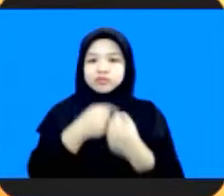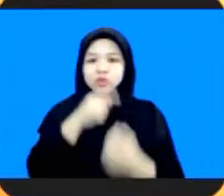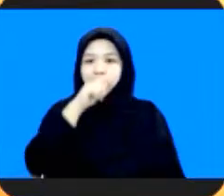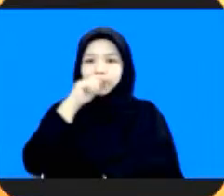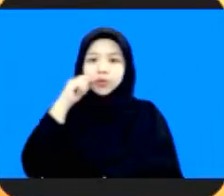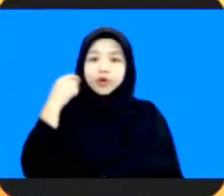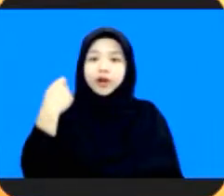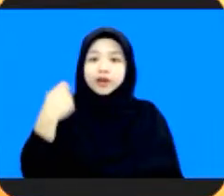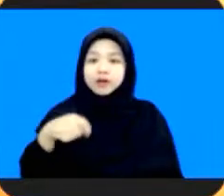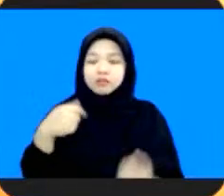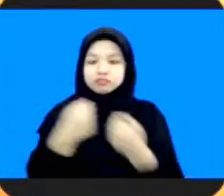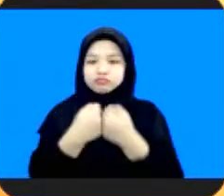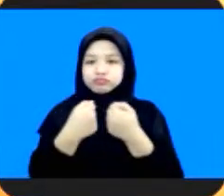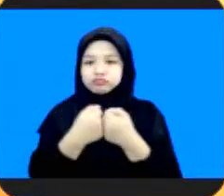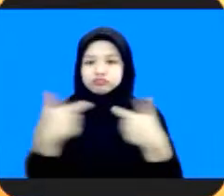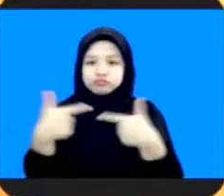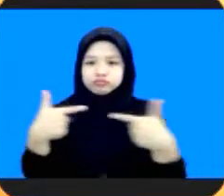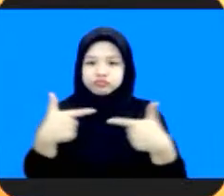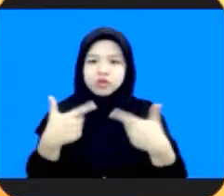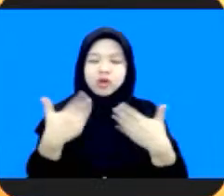really blinded from